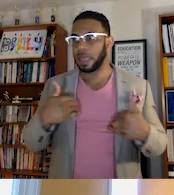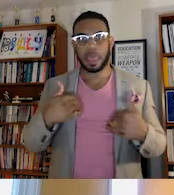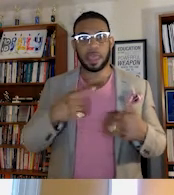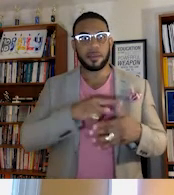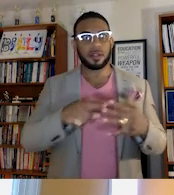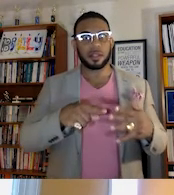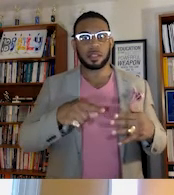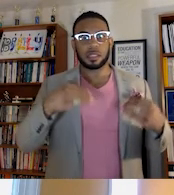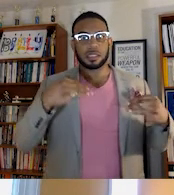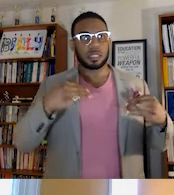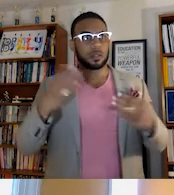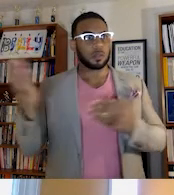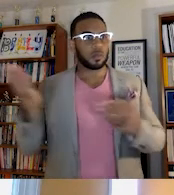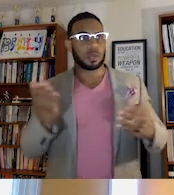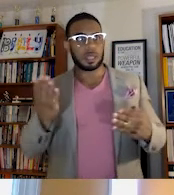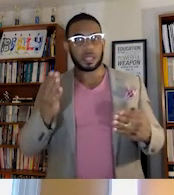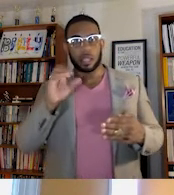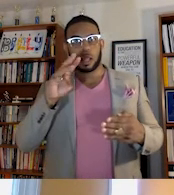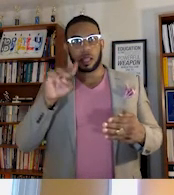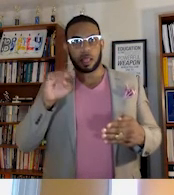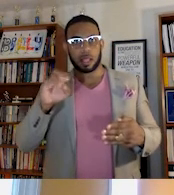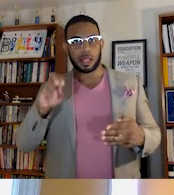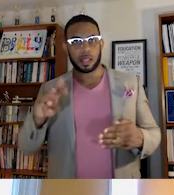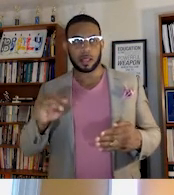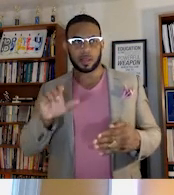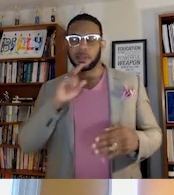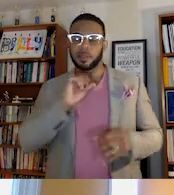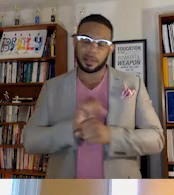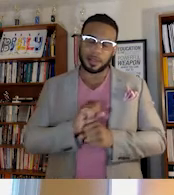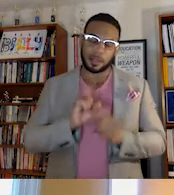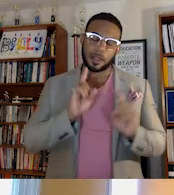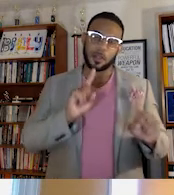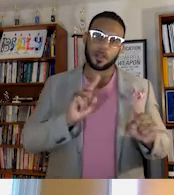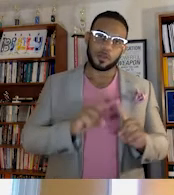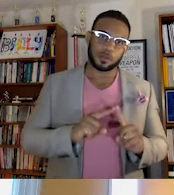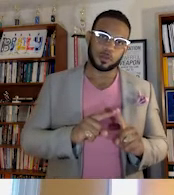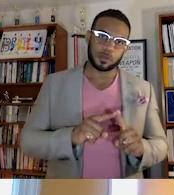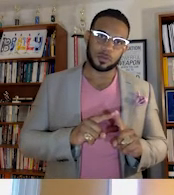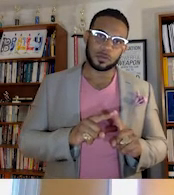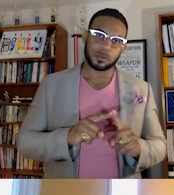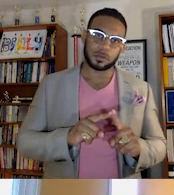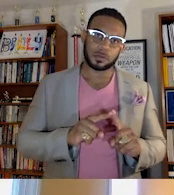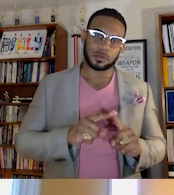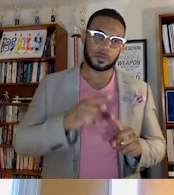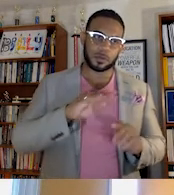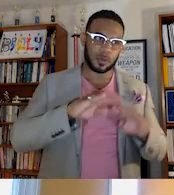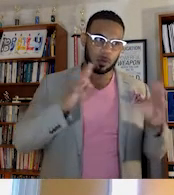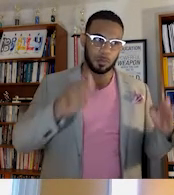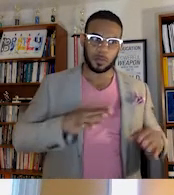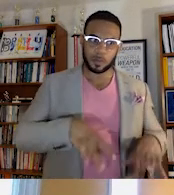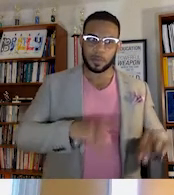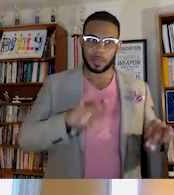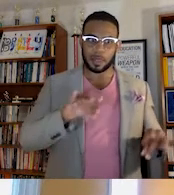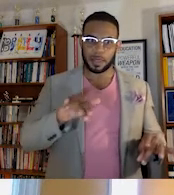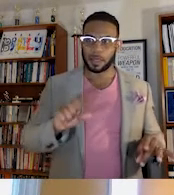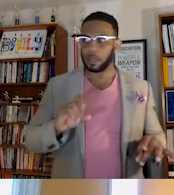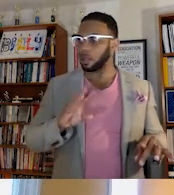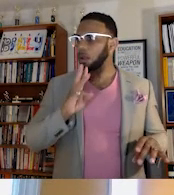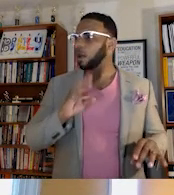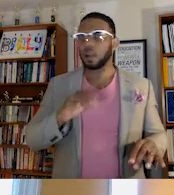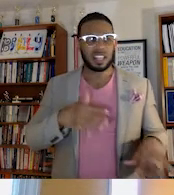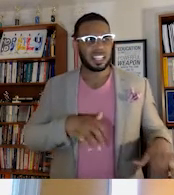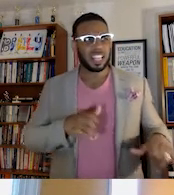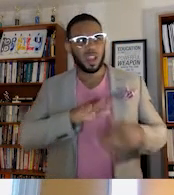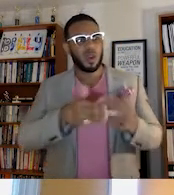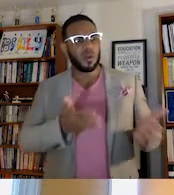these shops that are bringing in communism. Like, you can literally go to a booth and pick up a case of water, and they're like, take